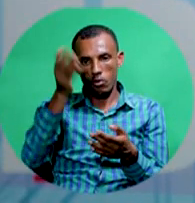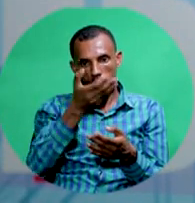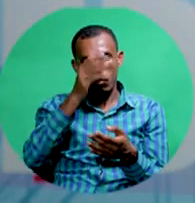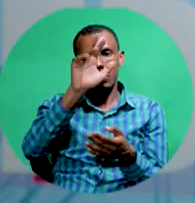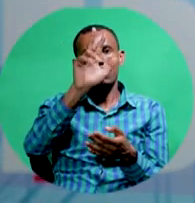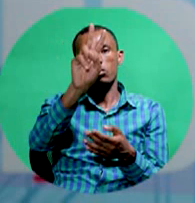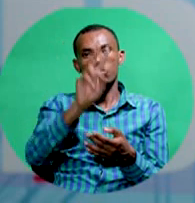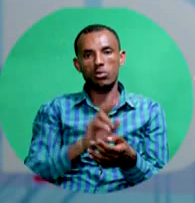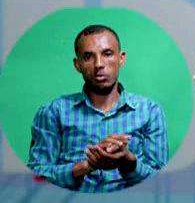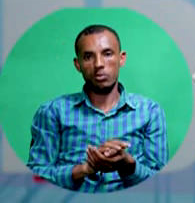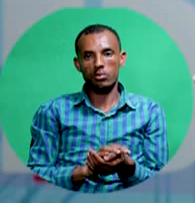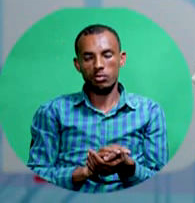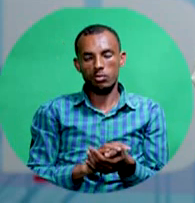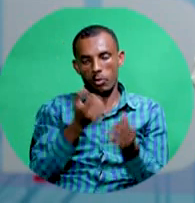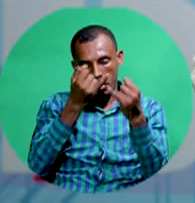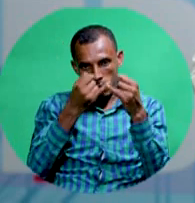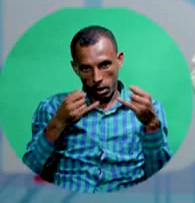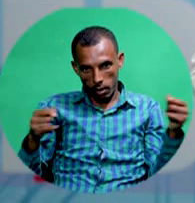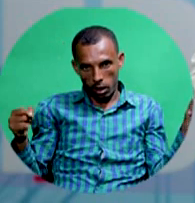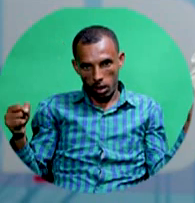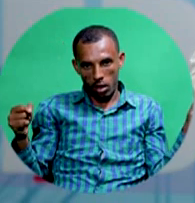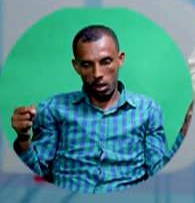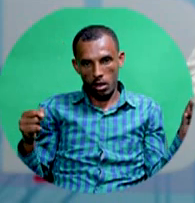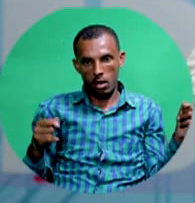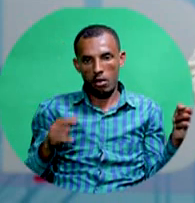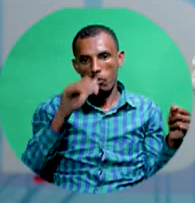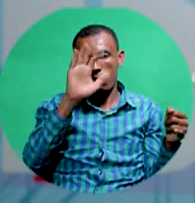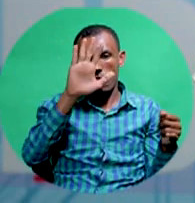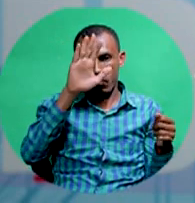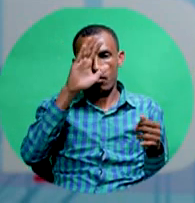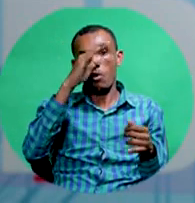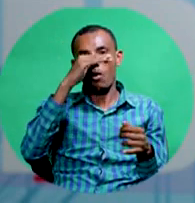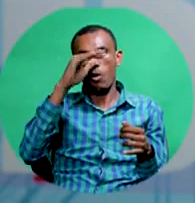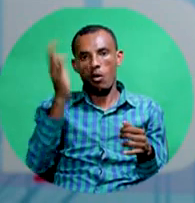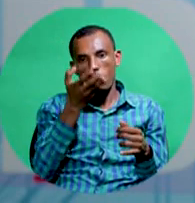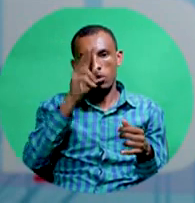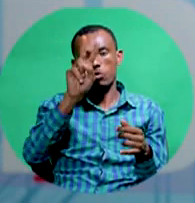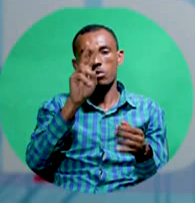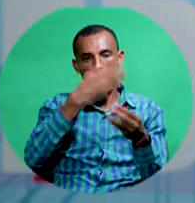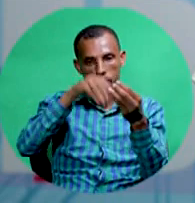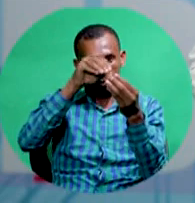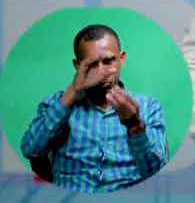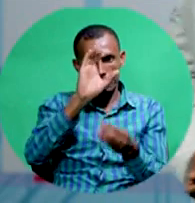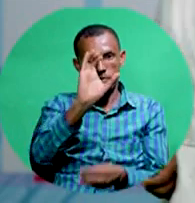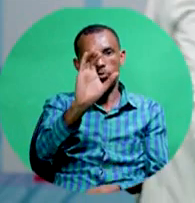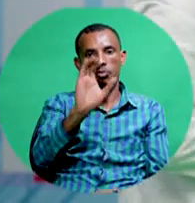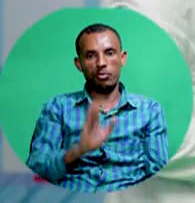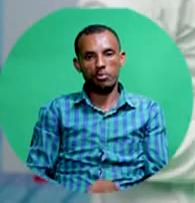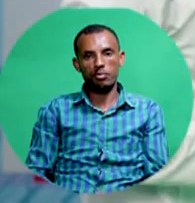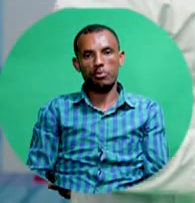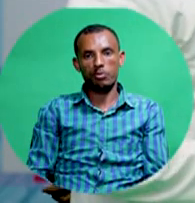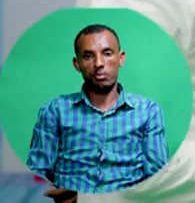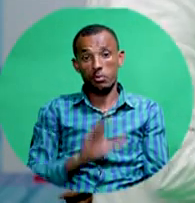This is 5 over 2 divided by 5 over 2 plus c here. Don't forget